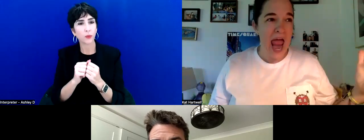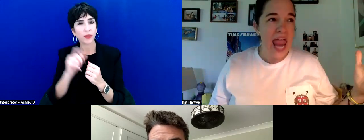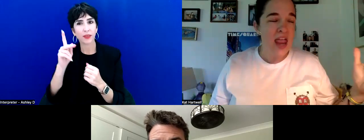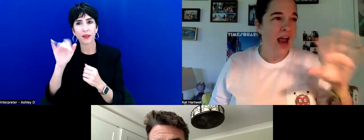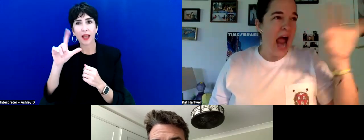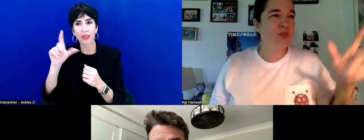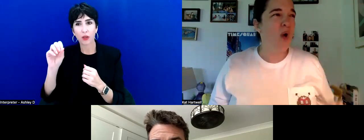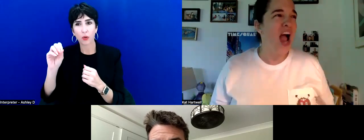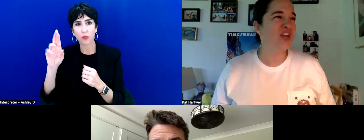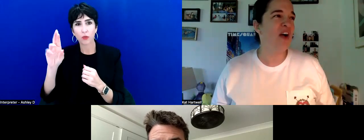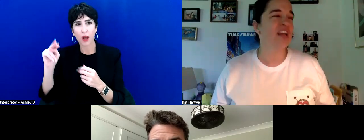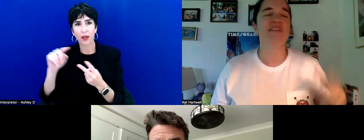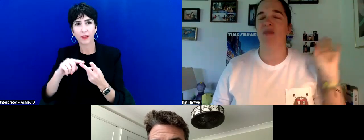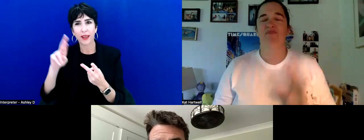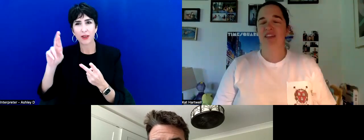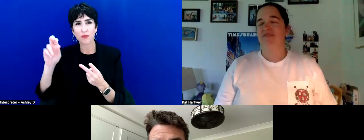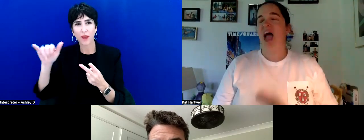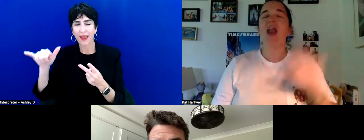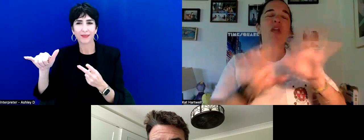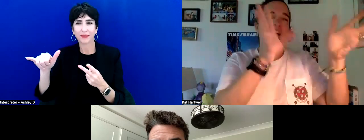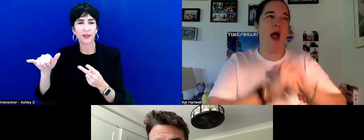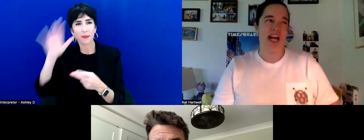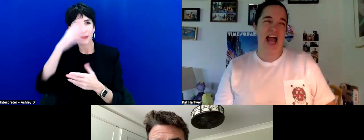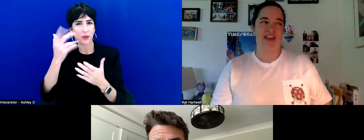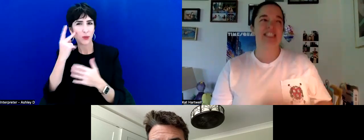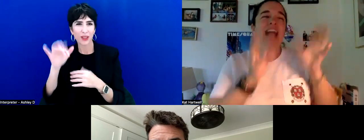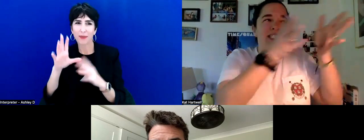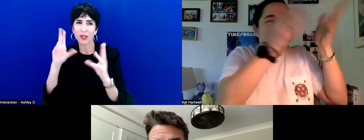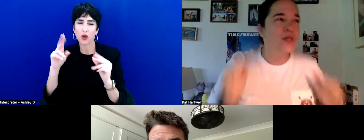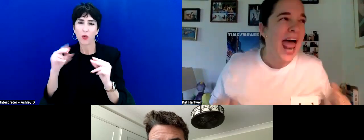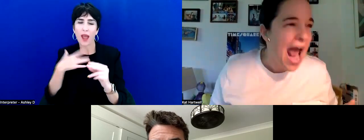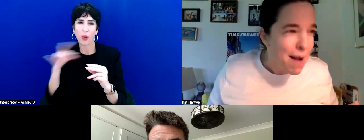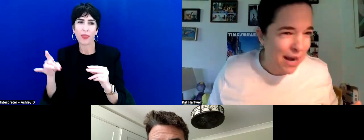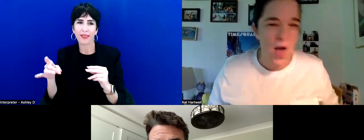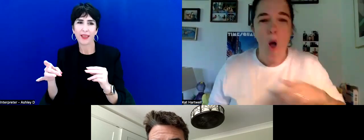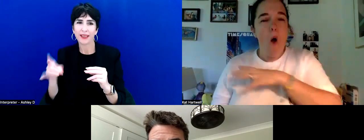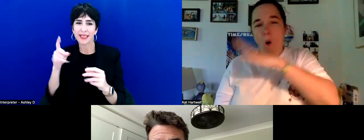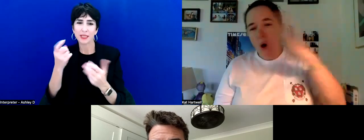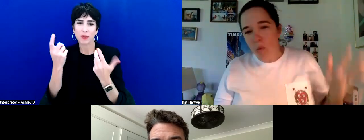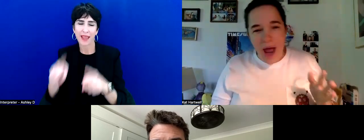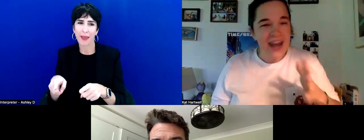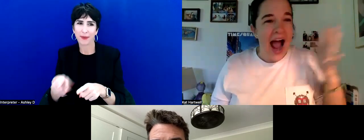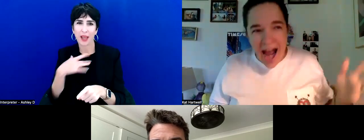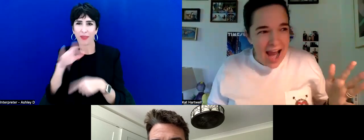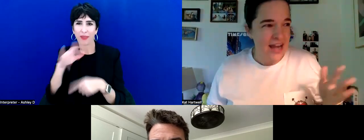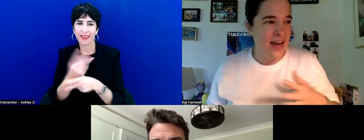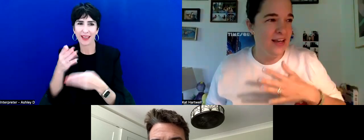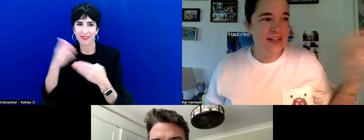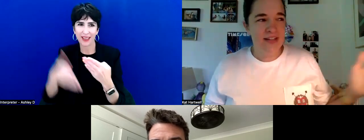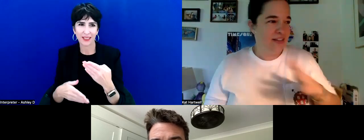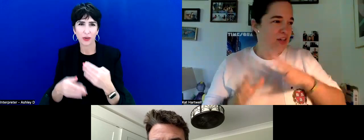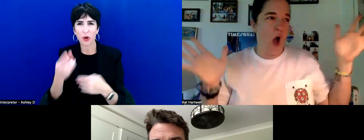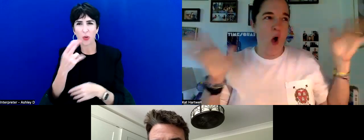and Rey, I'm just watch out that no. I don't like Highlander. Not supposed to happen. Or when